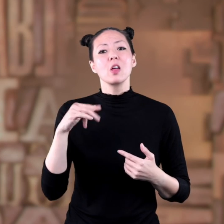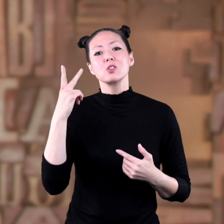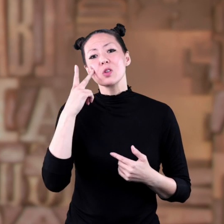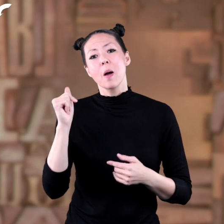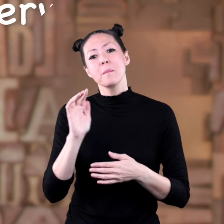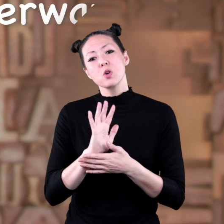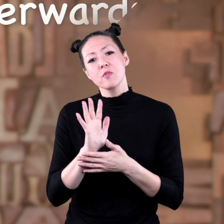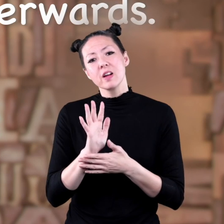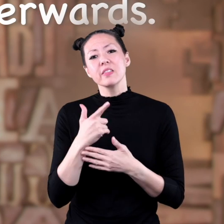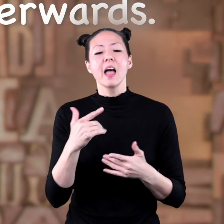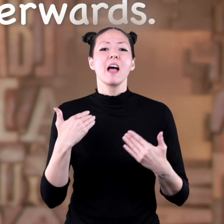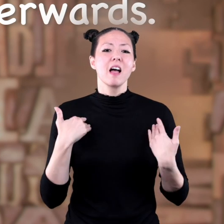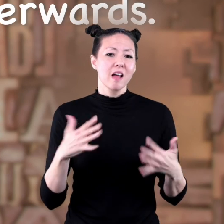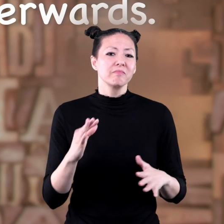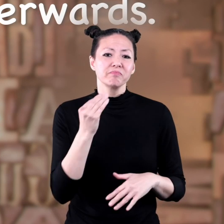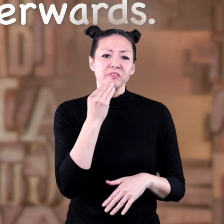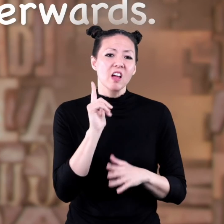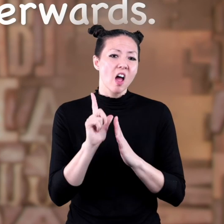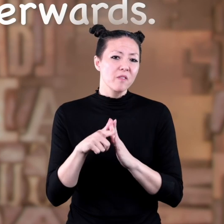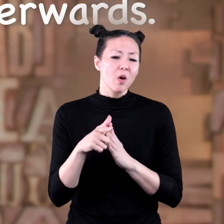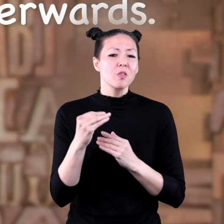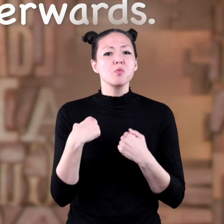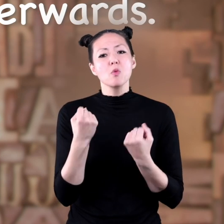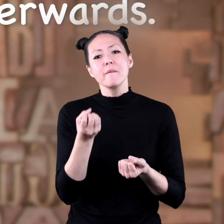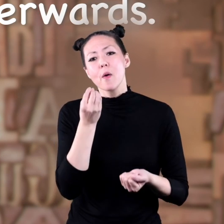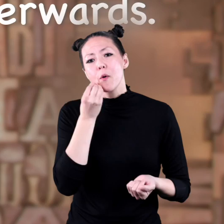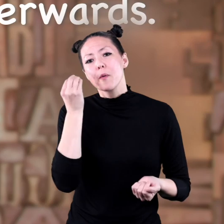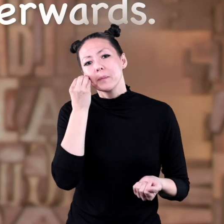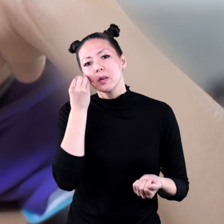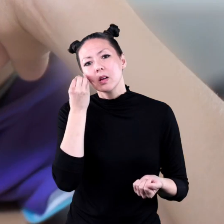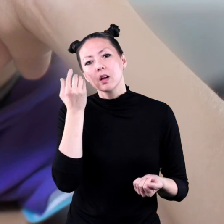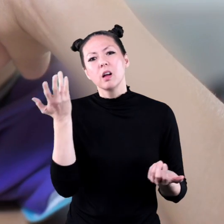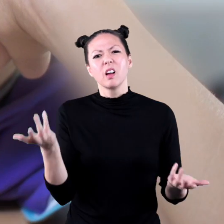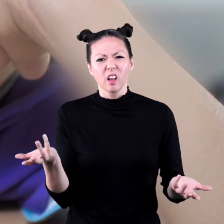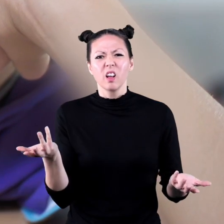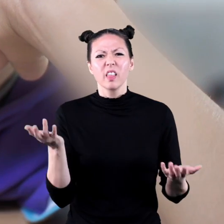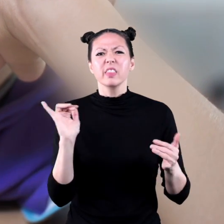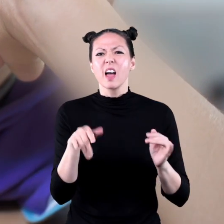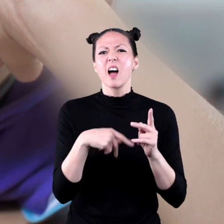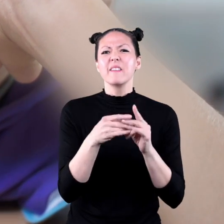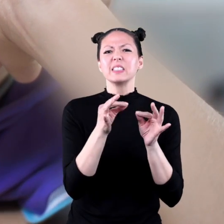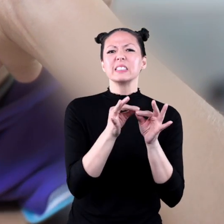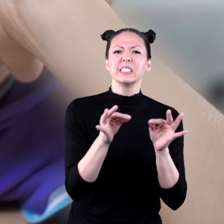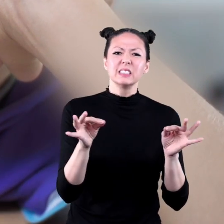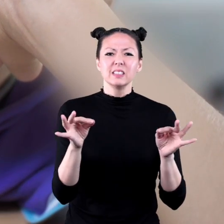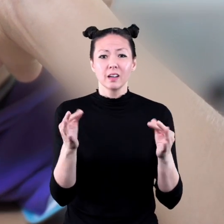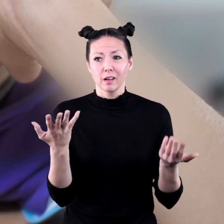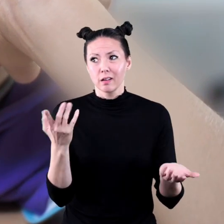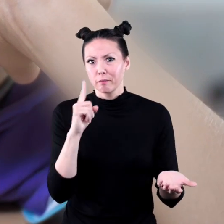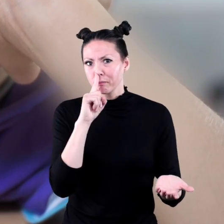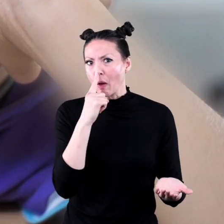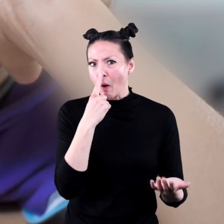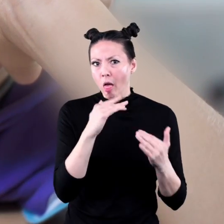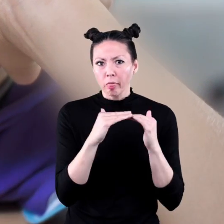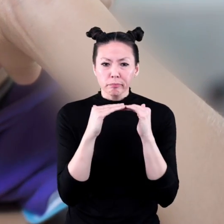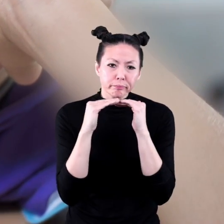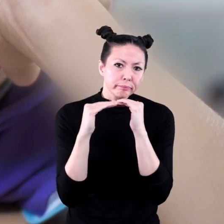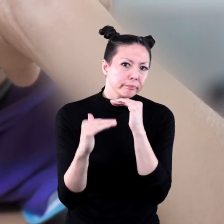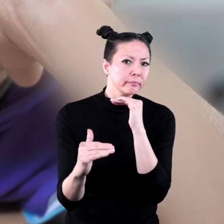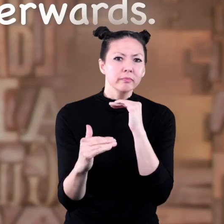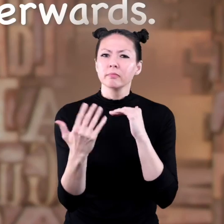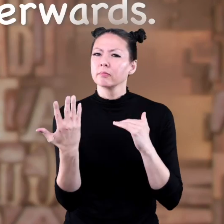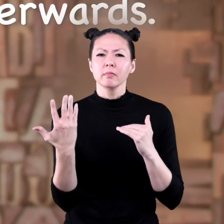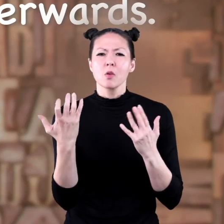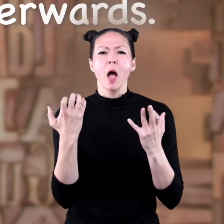saw a movie. They had dinner afterward. They drove home. When you write or talk this way, it's pretty dull,